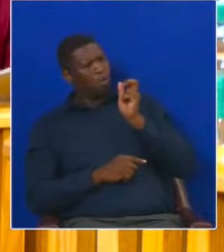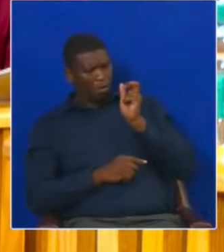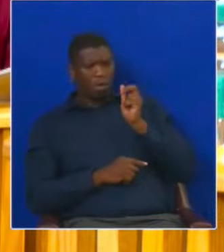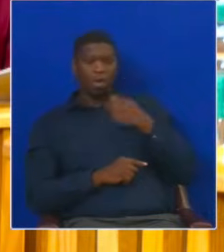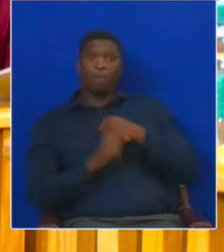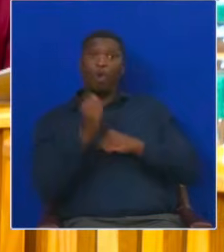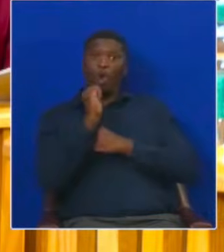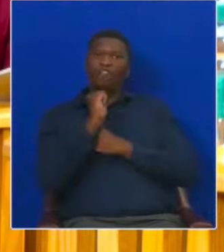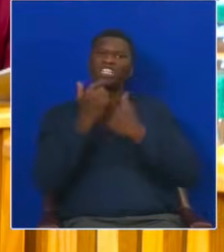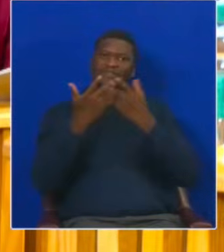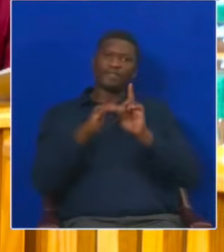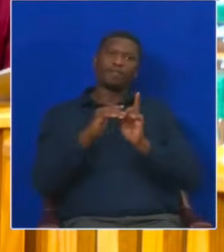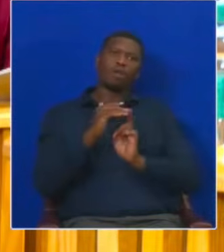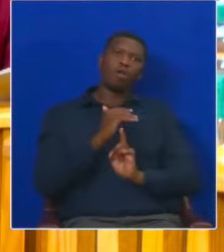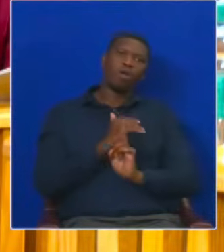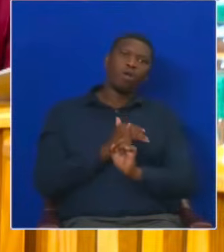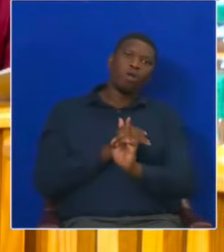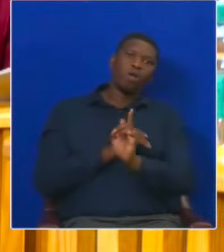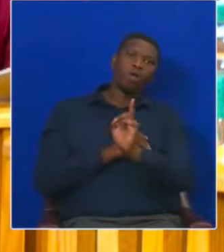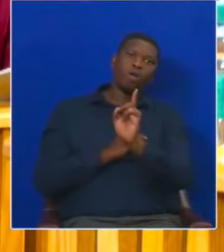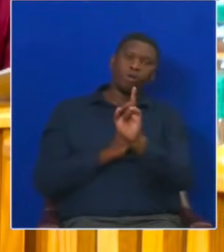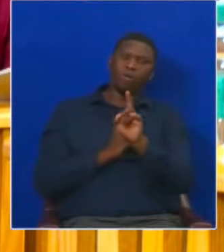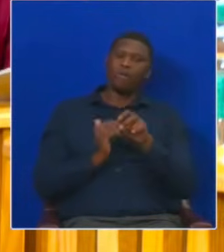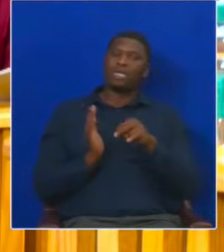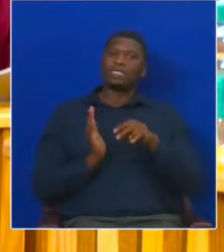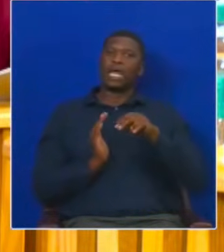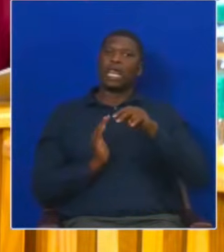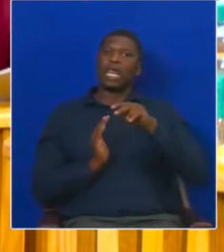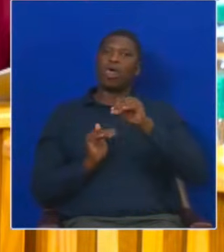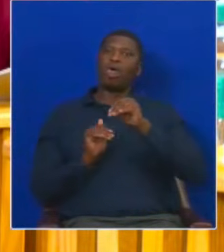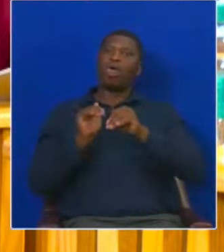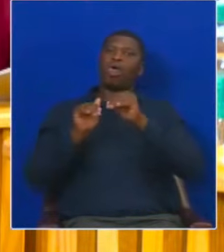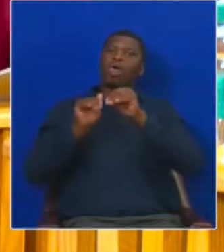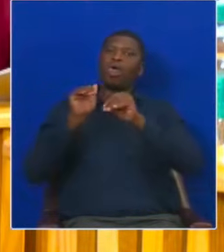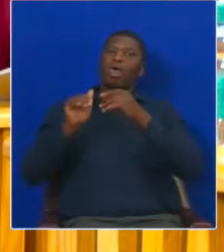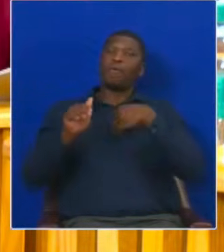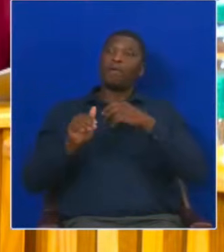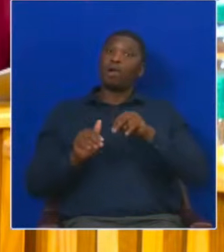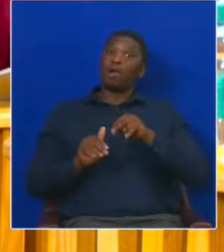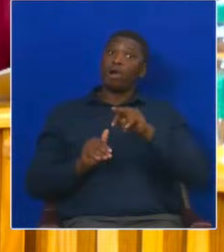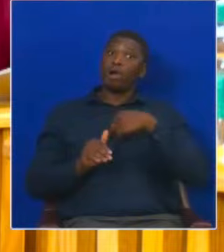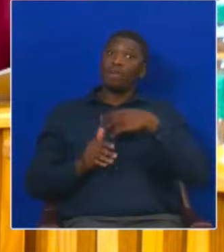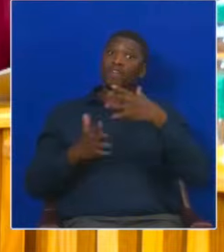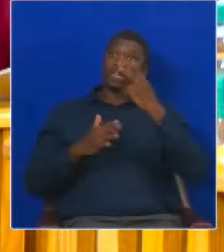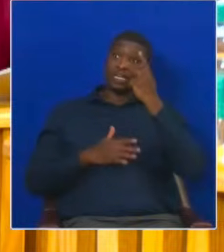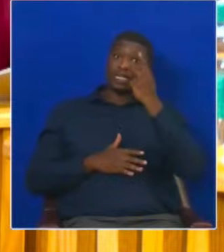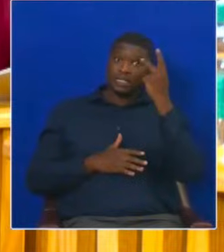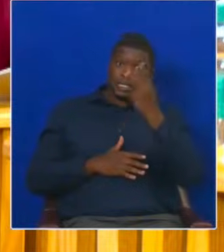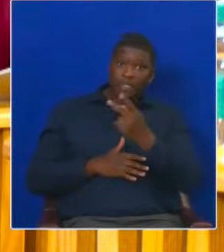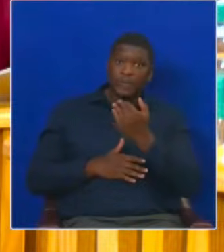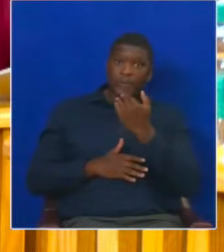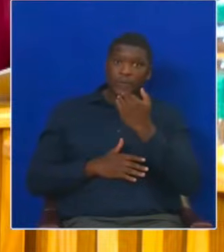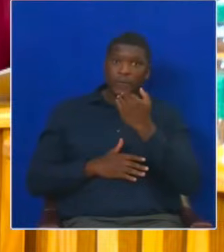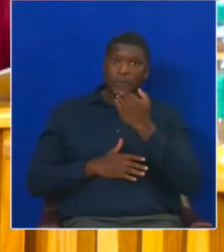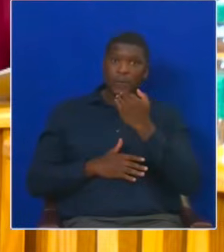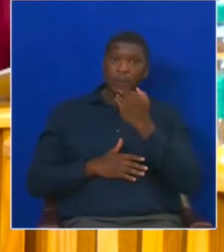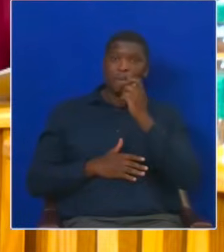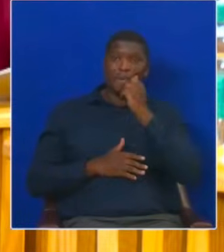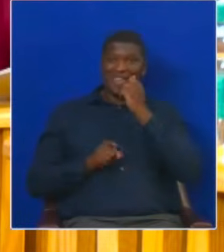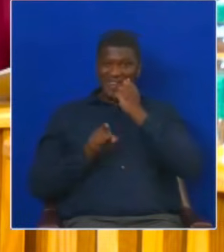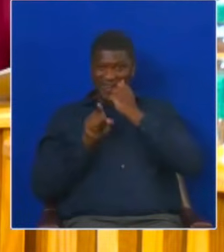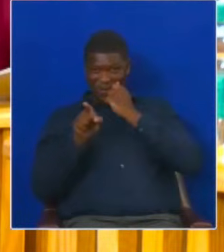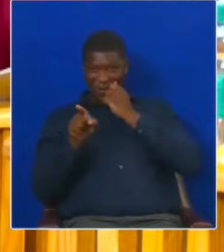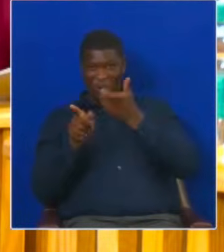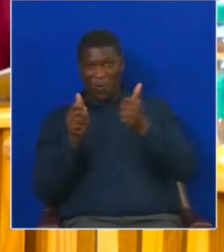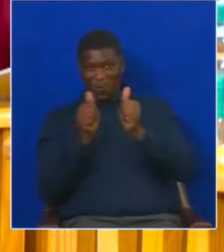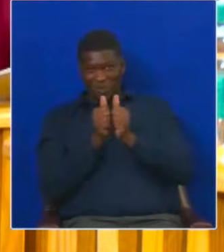the stairs. And as I was walking, I saw both Mr. Dees and the African male